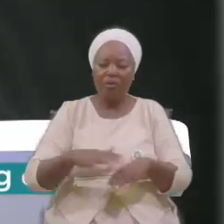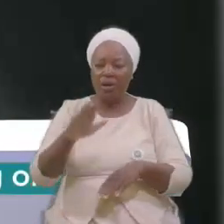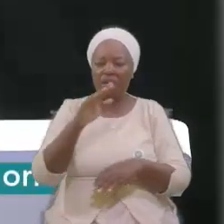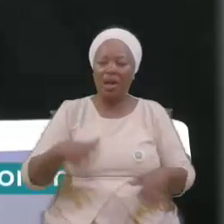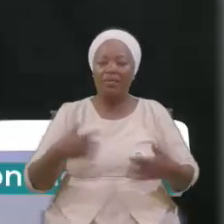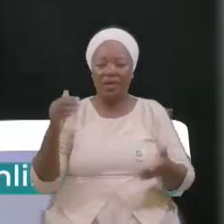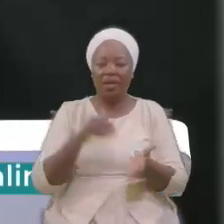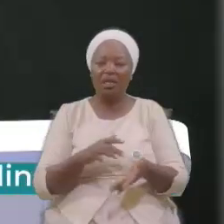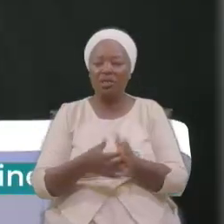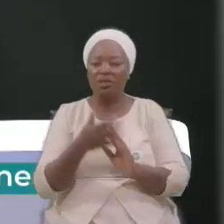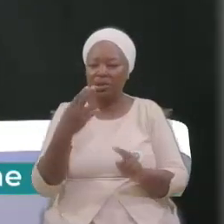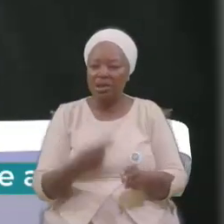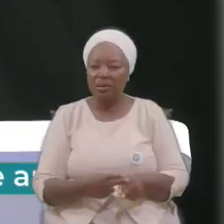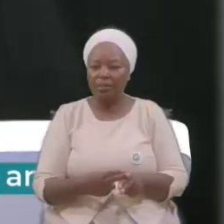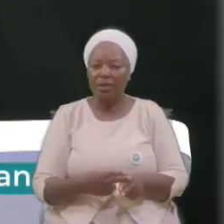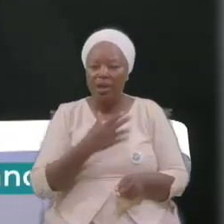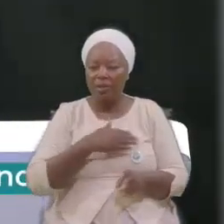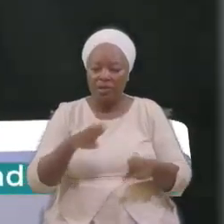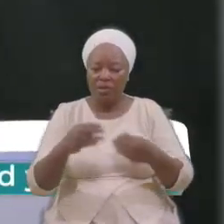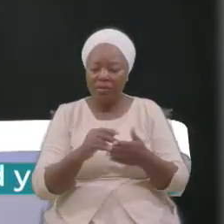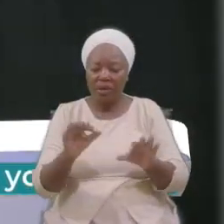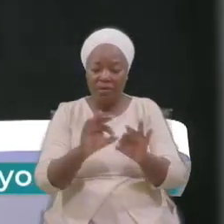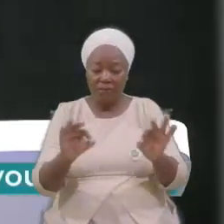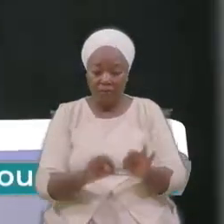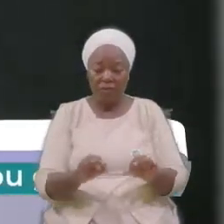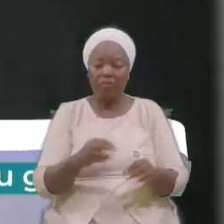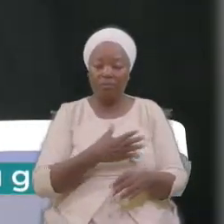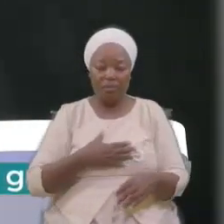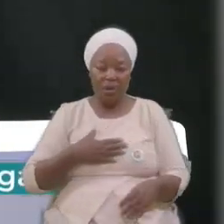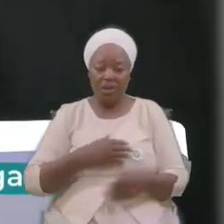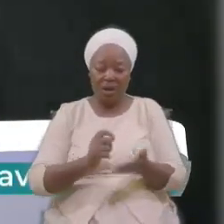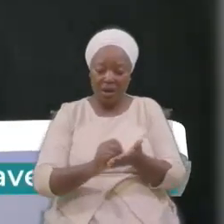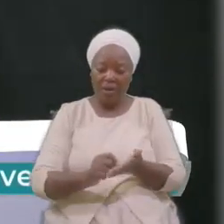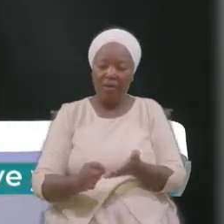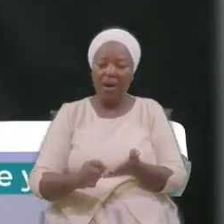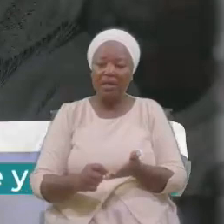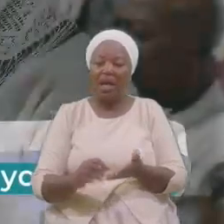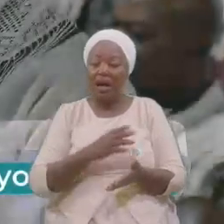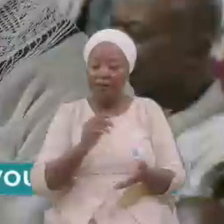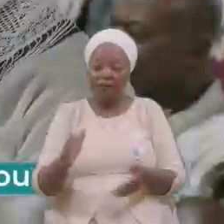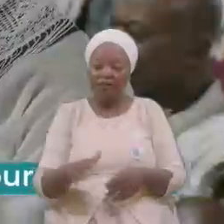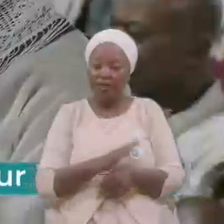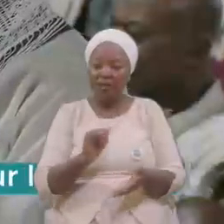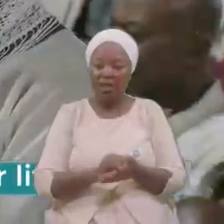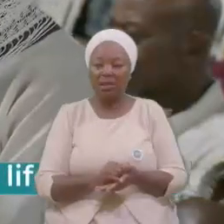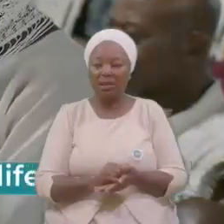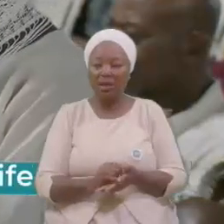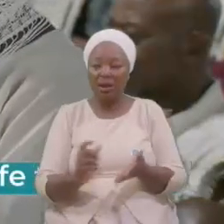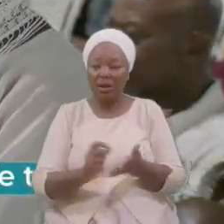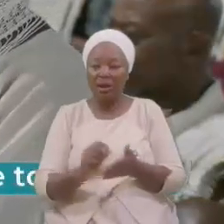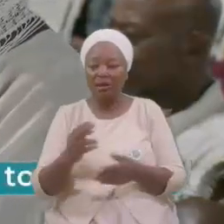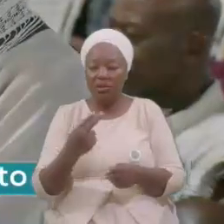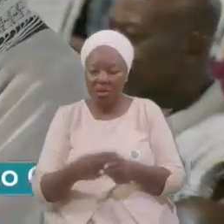grace. Fill that form. If you can write, please write in capital letters. If you